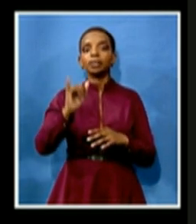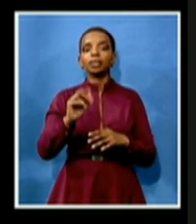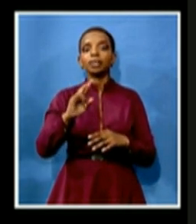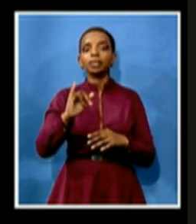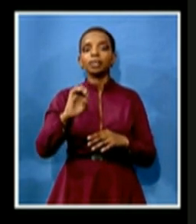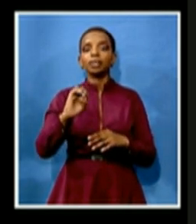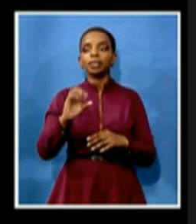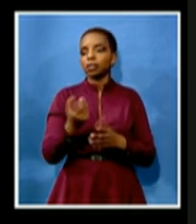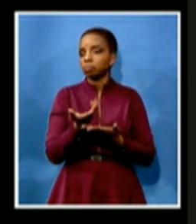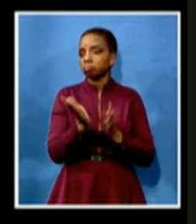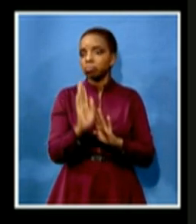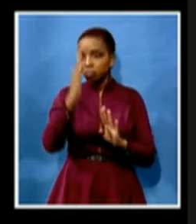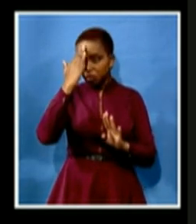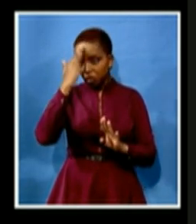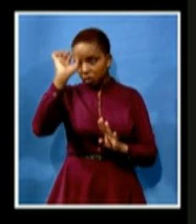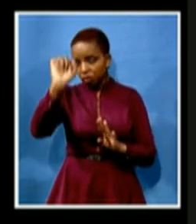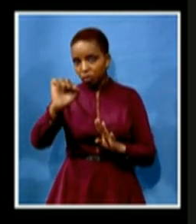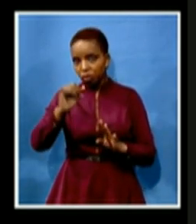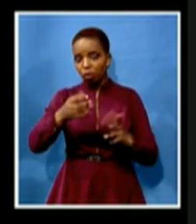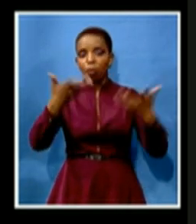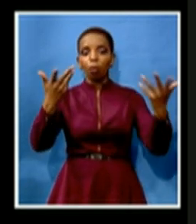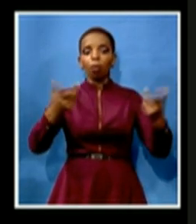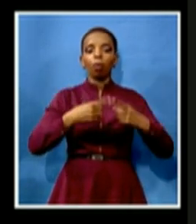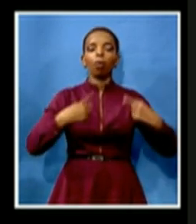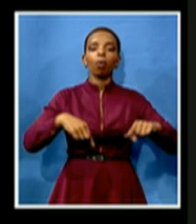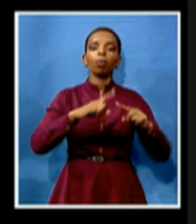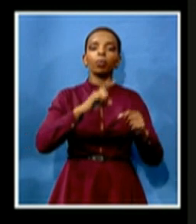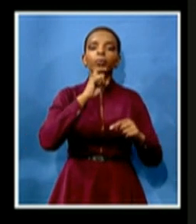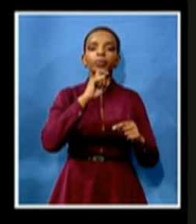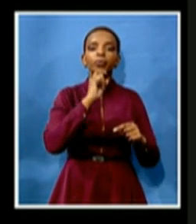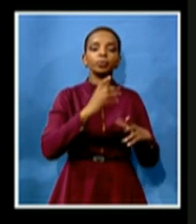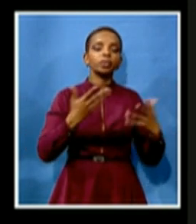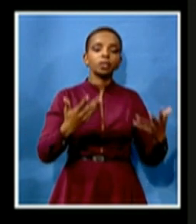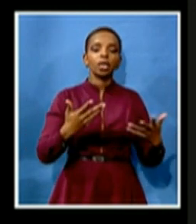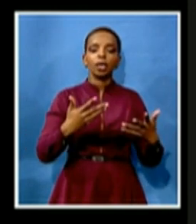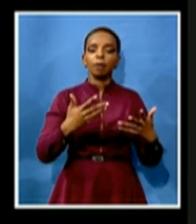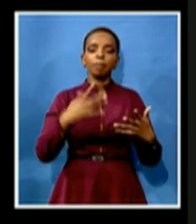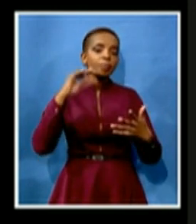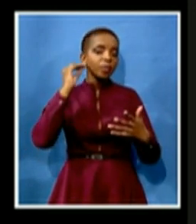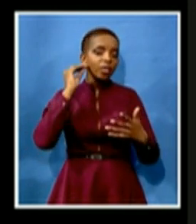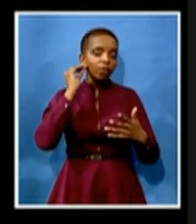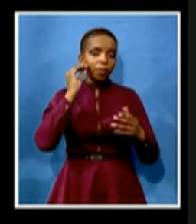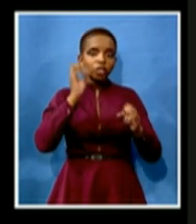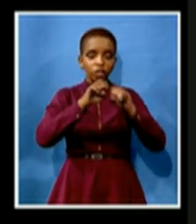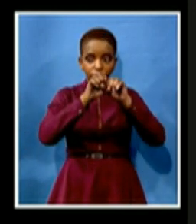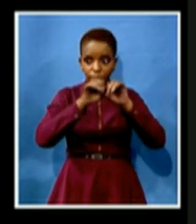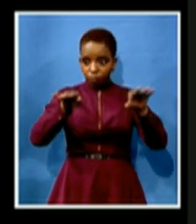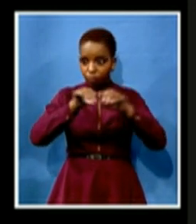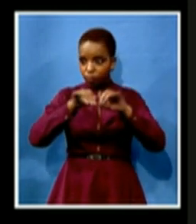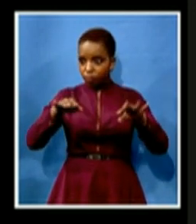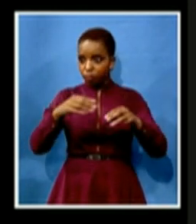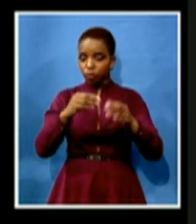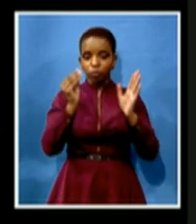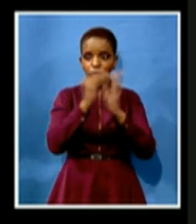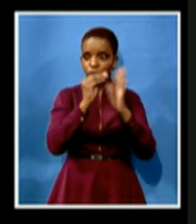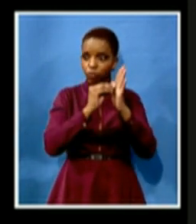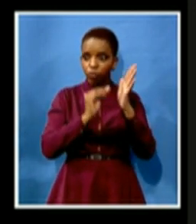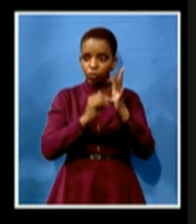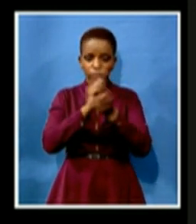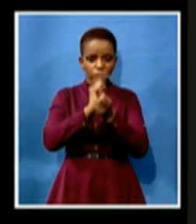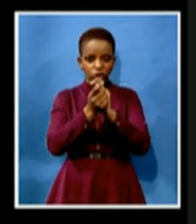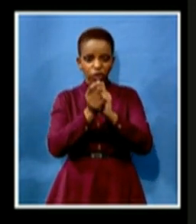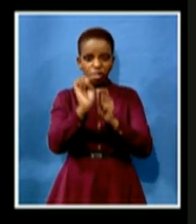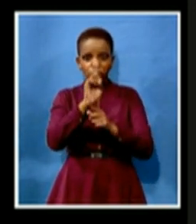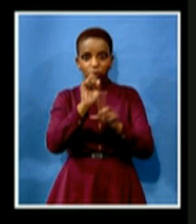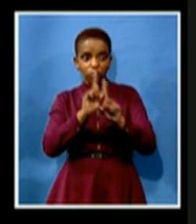cellular telephony information to measure actual changes in social distancing, we don't see any impact